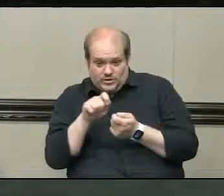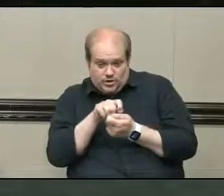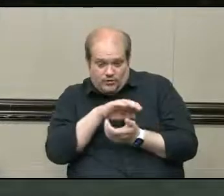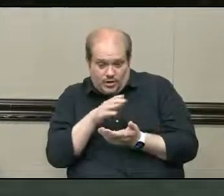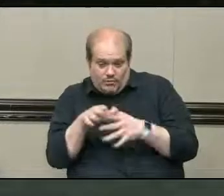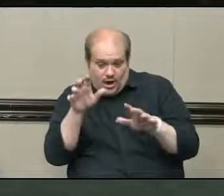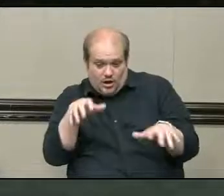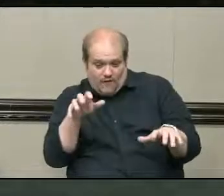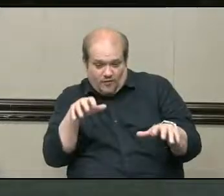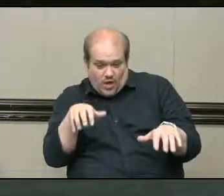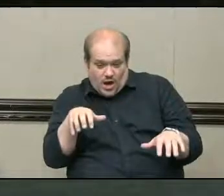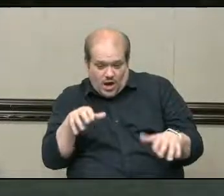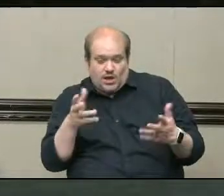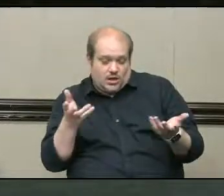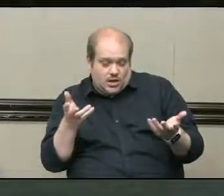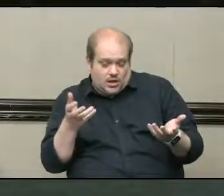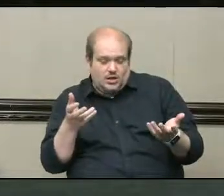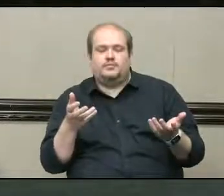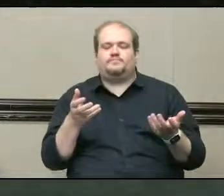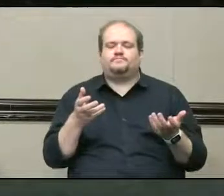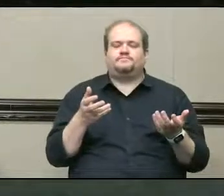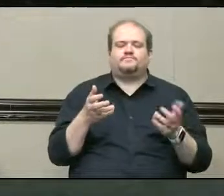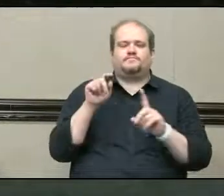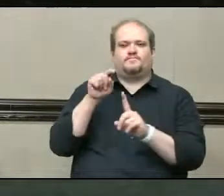rainfall event that occurs?